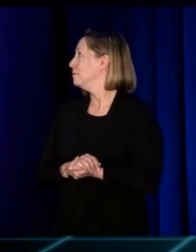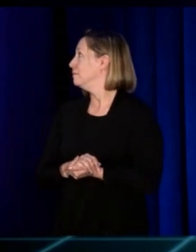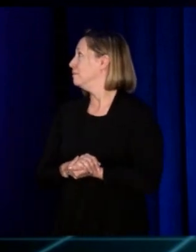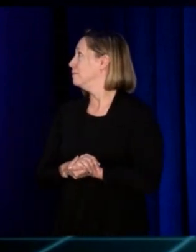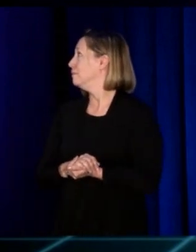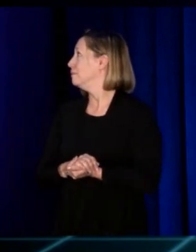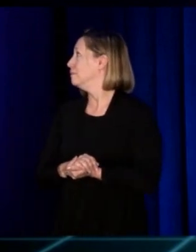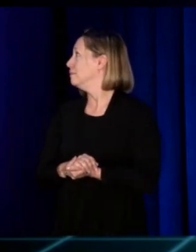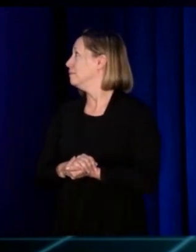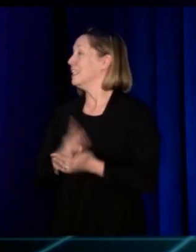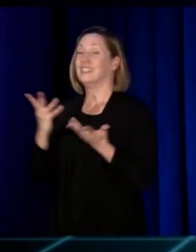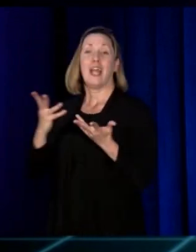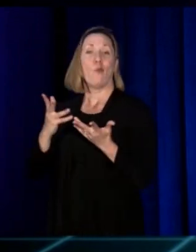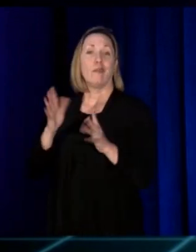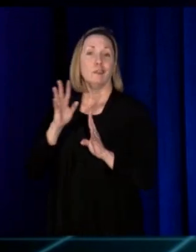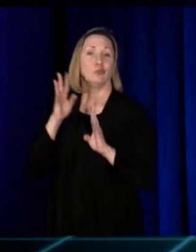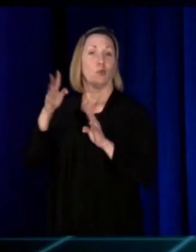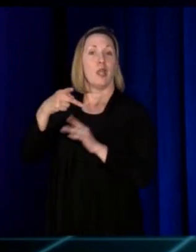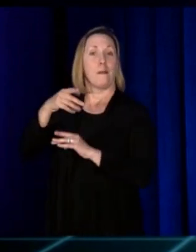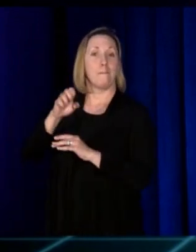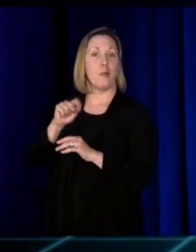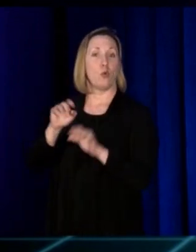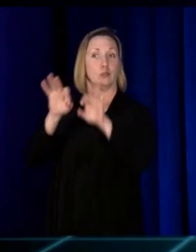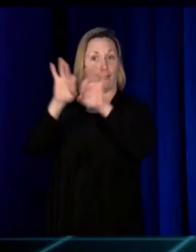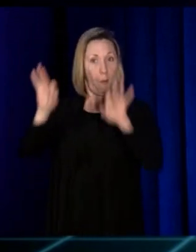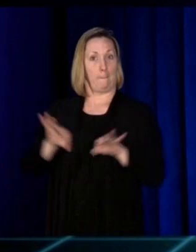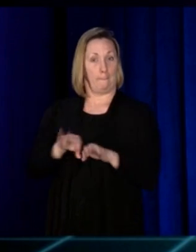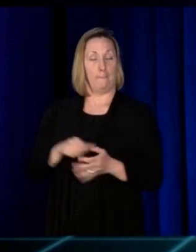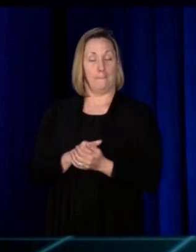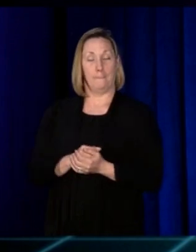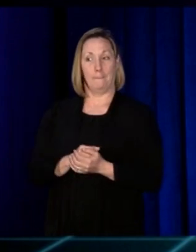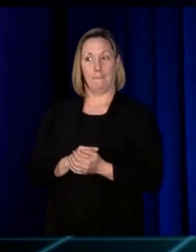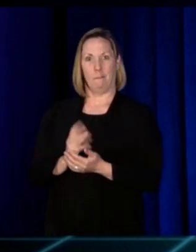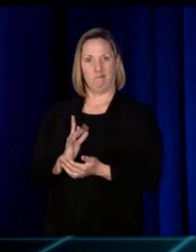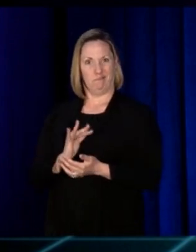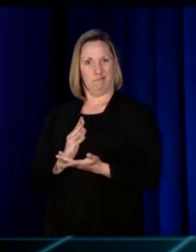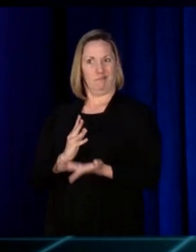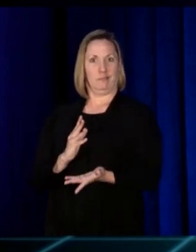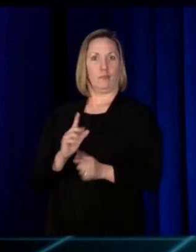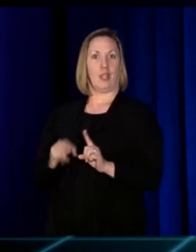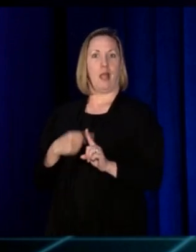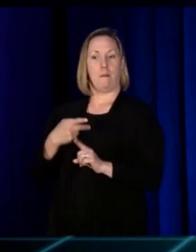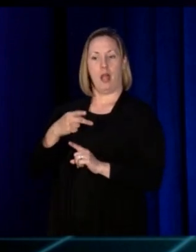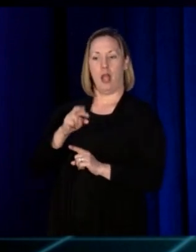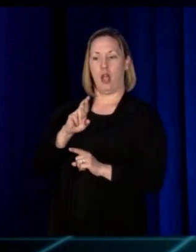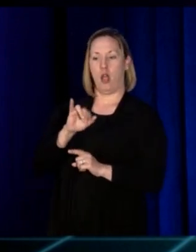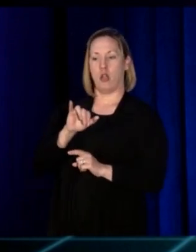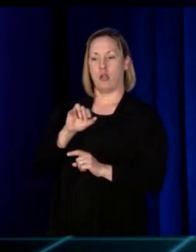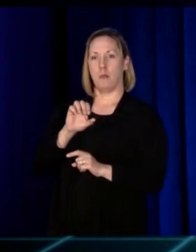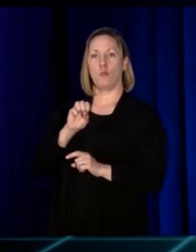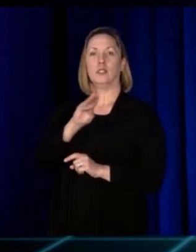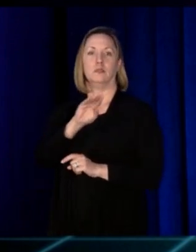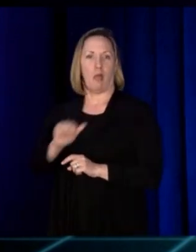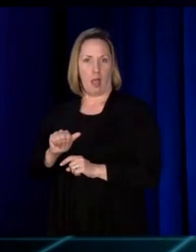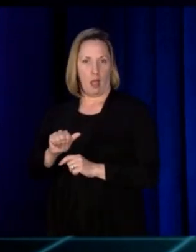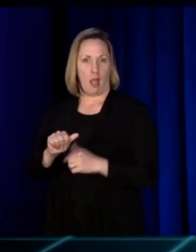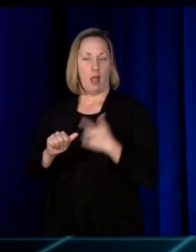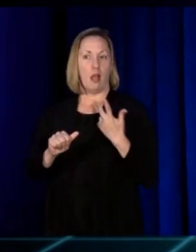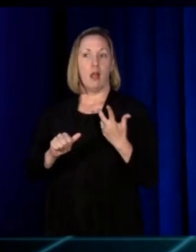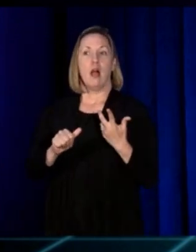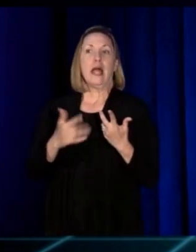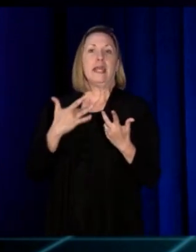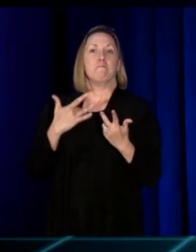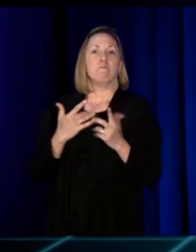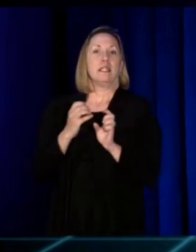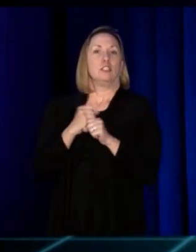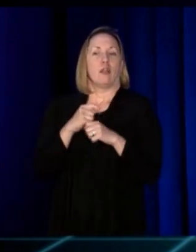this little create post form. And the cool thing about Prisma is that it generates